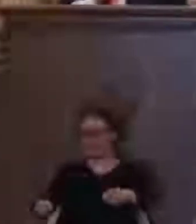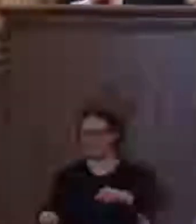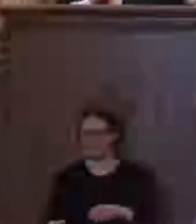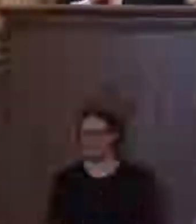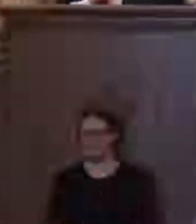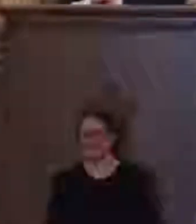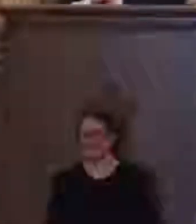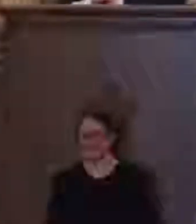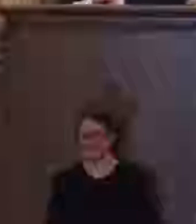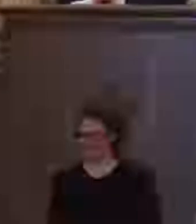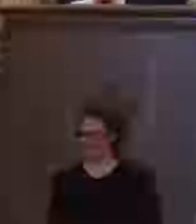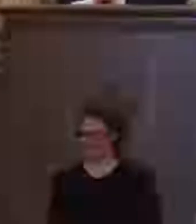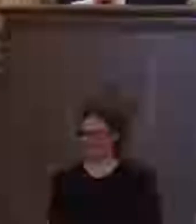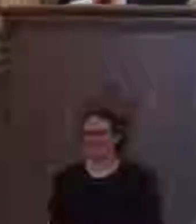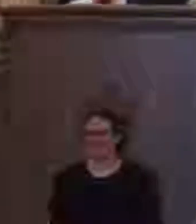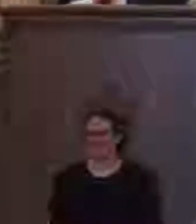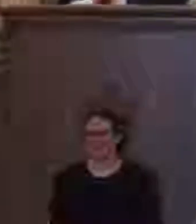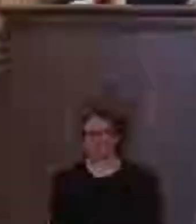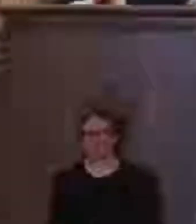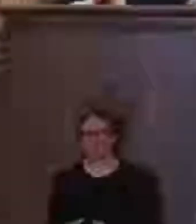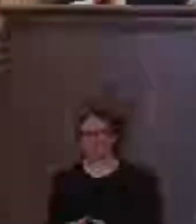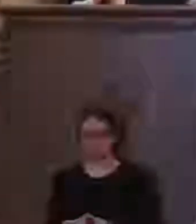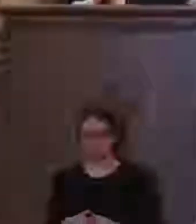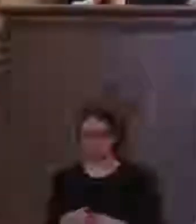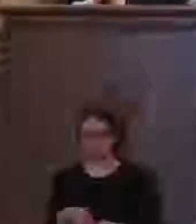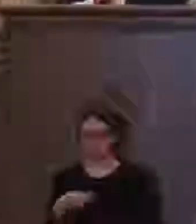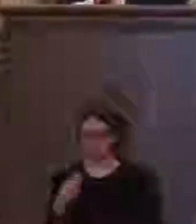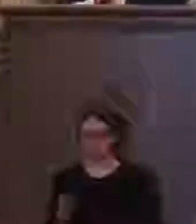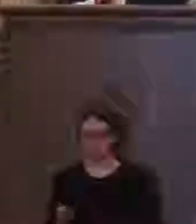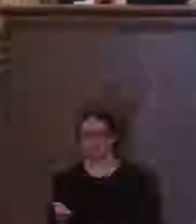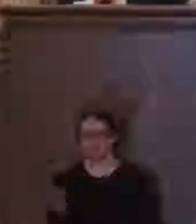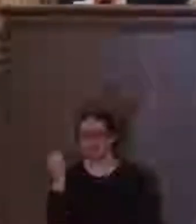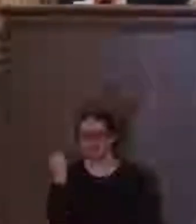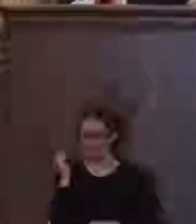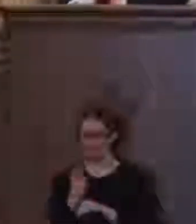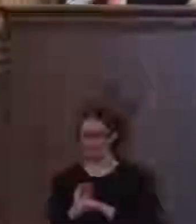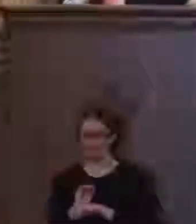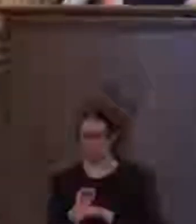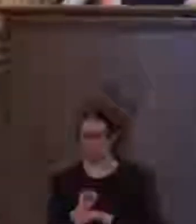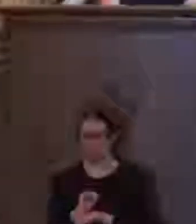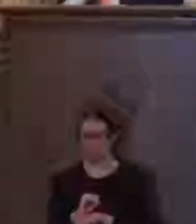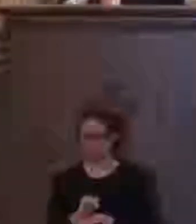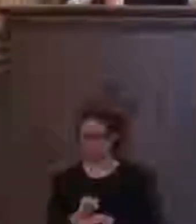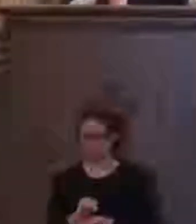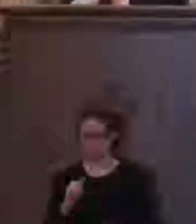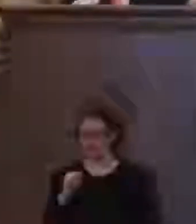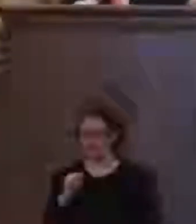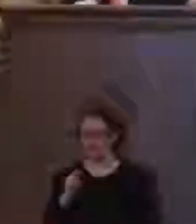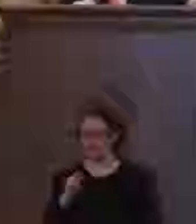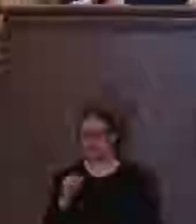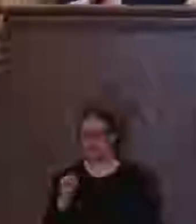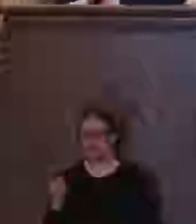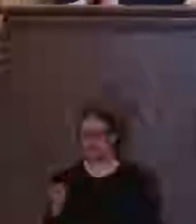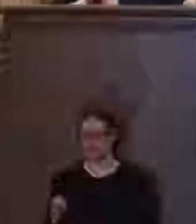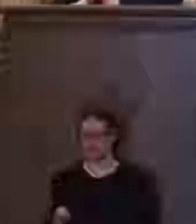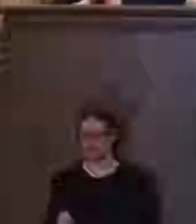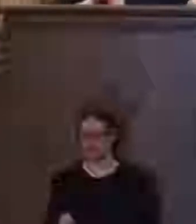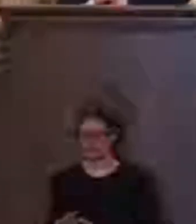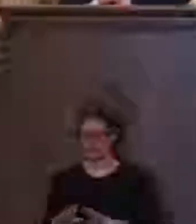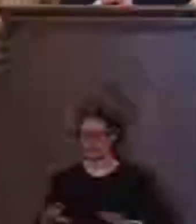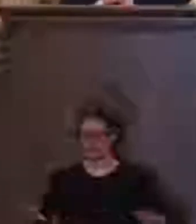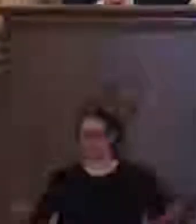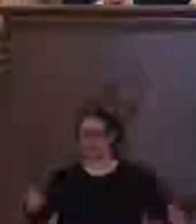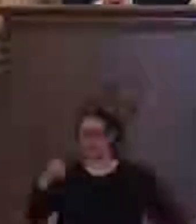but anyways, it was something else last night. But right as traffic was clearing up, I